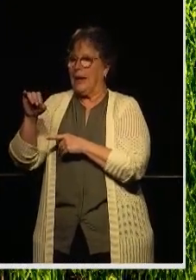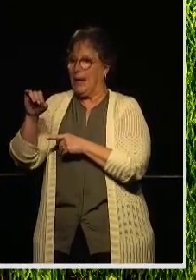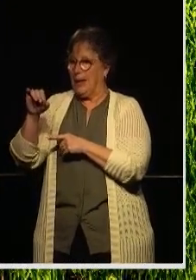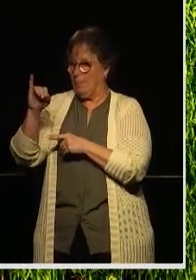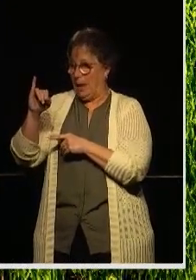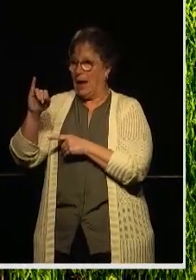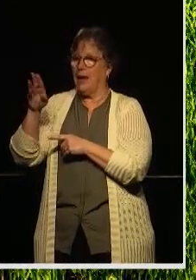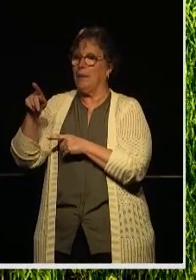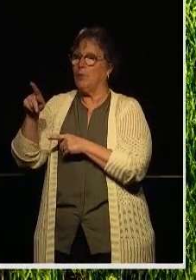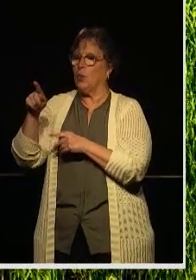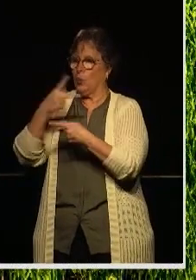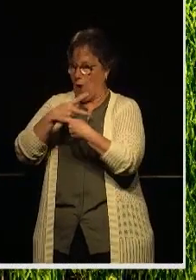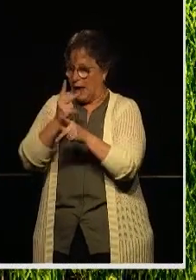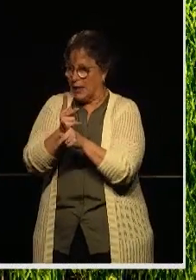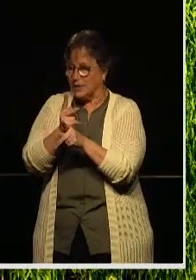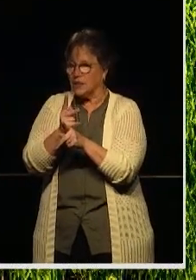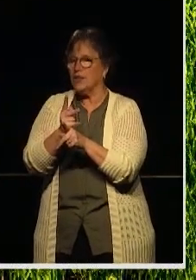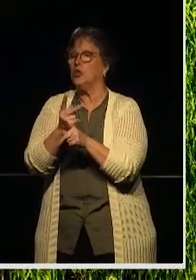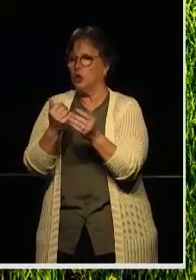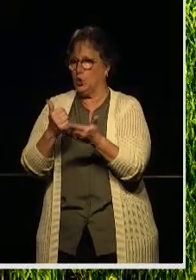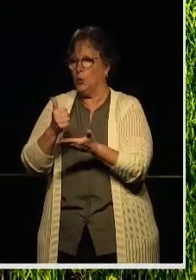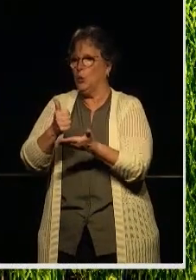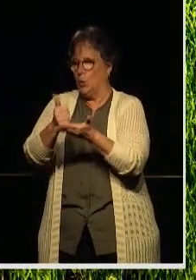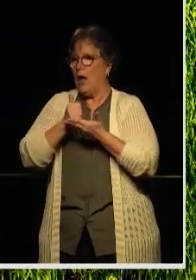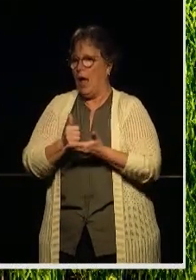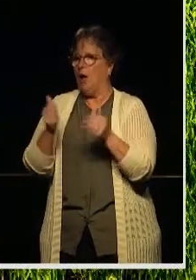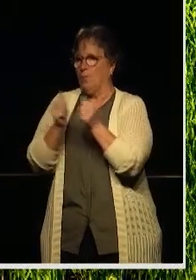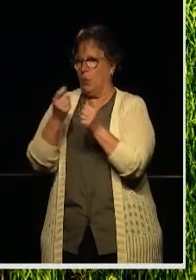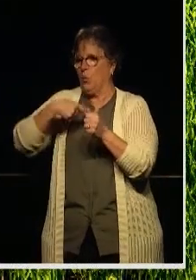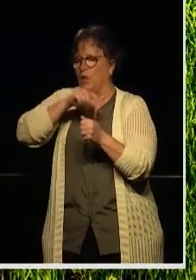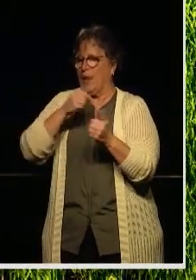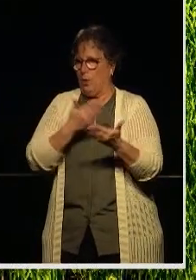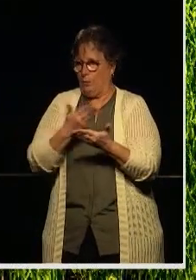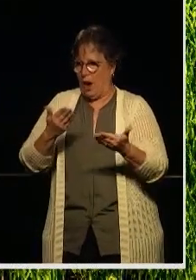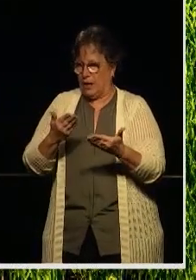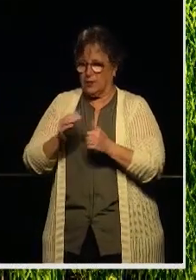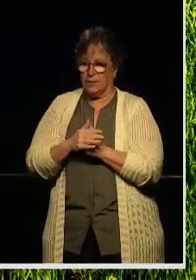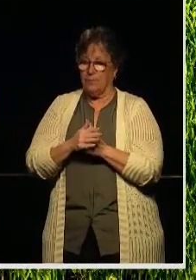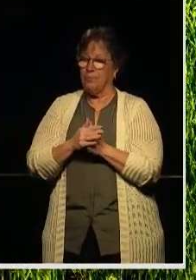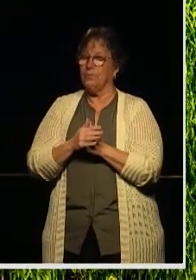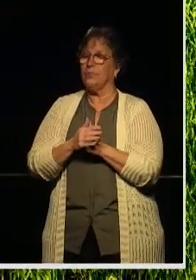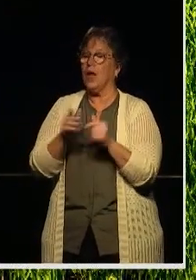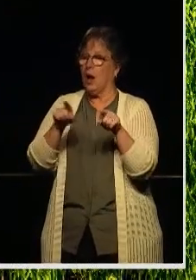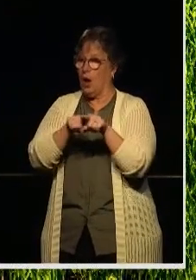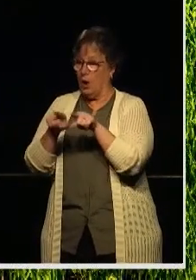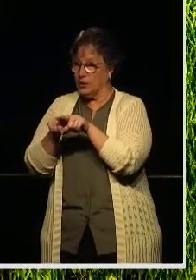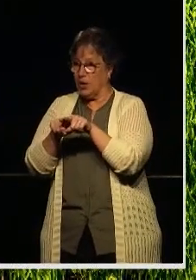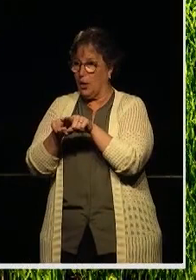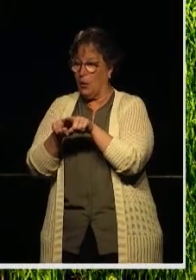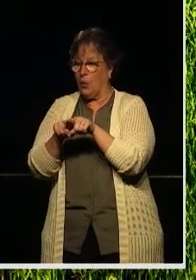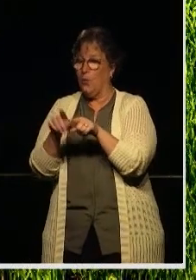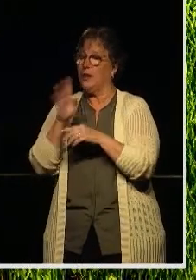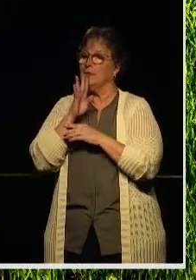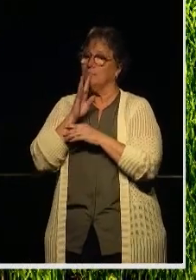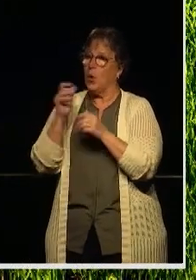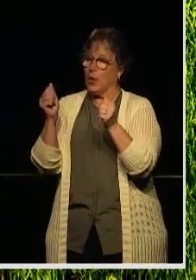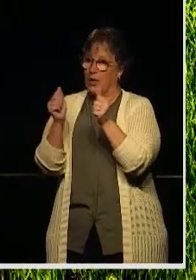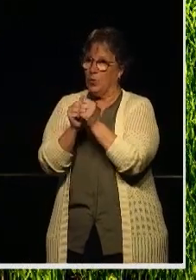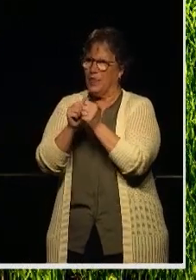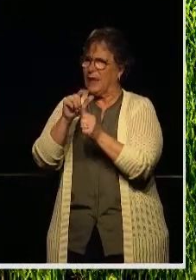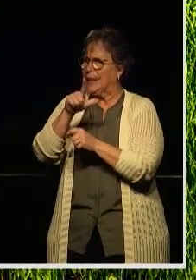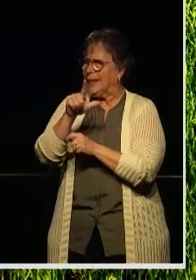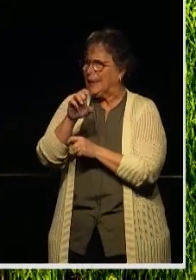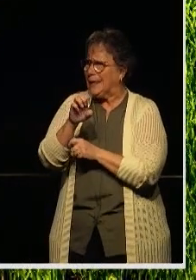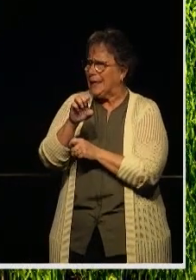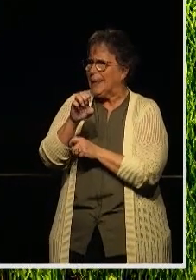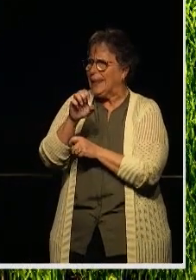to formulate our substrate products. In addition to our headquarters, we have already spoken with Leap Foods, which is a past Grow New